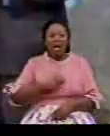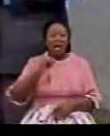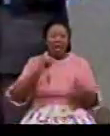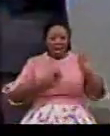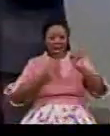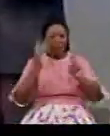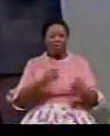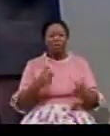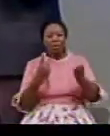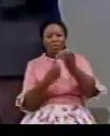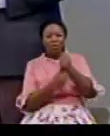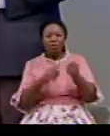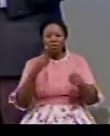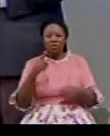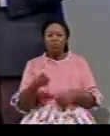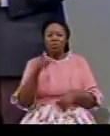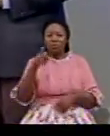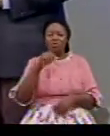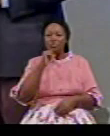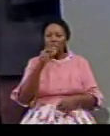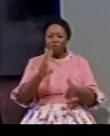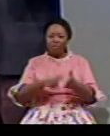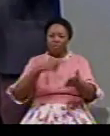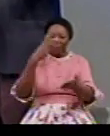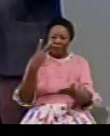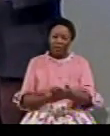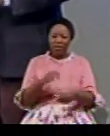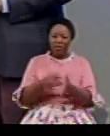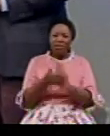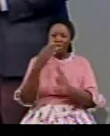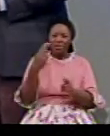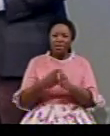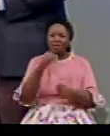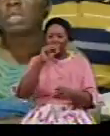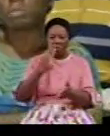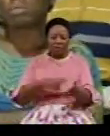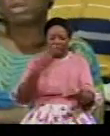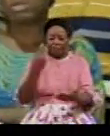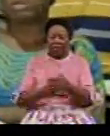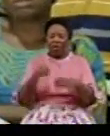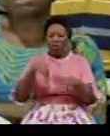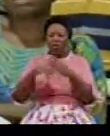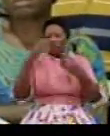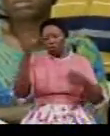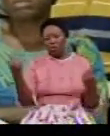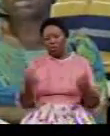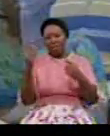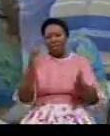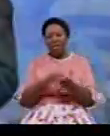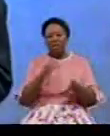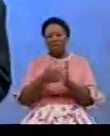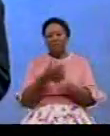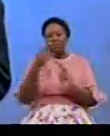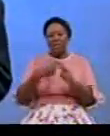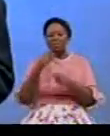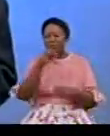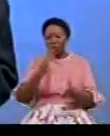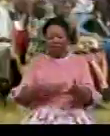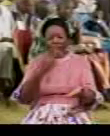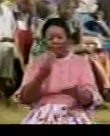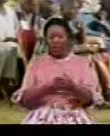verse 20. In verse 20, it says, but if you refuse and rebel, if